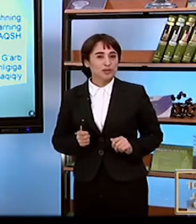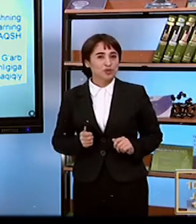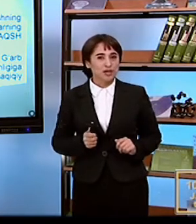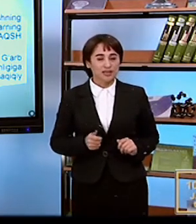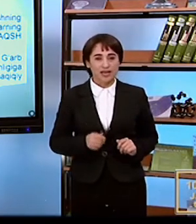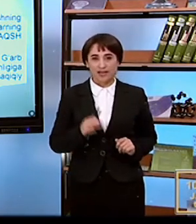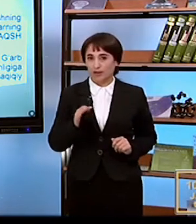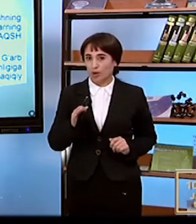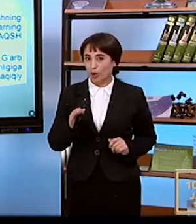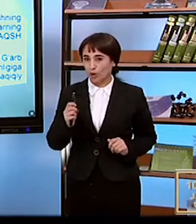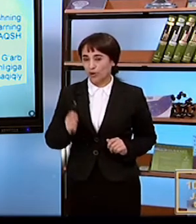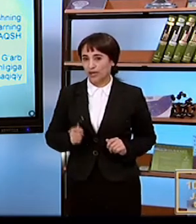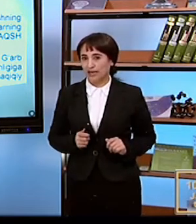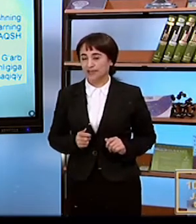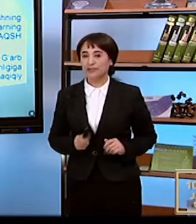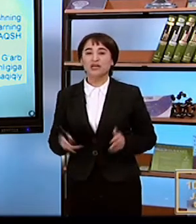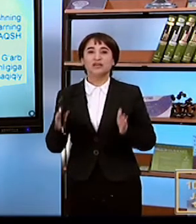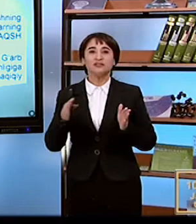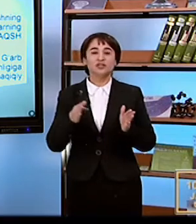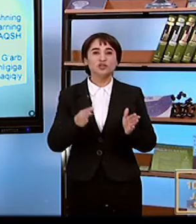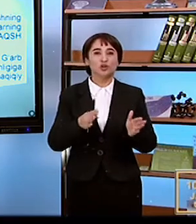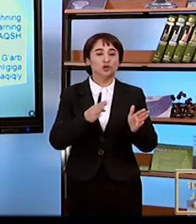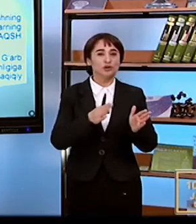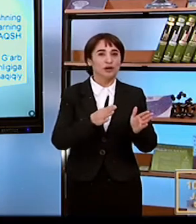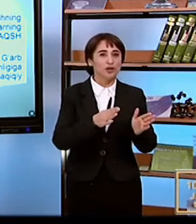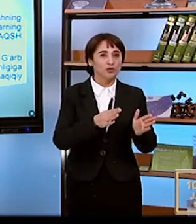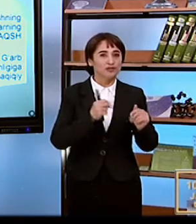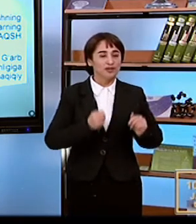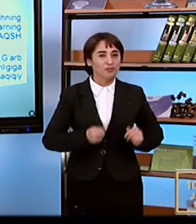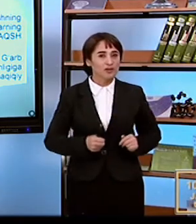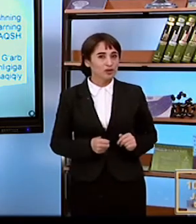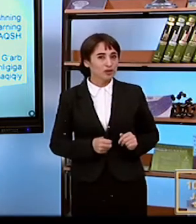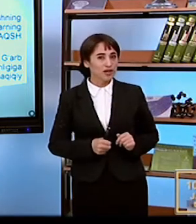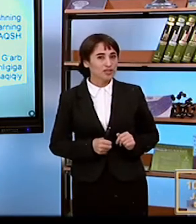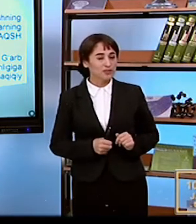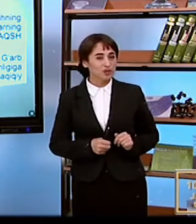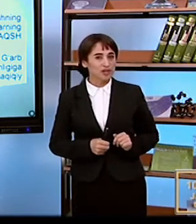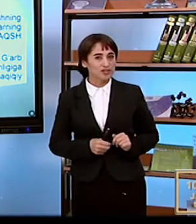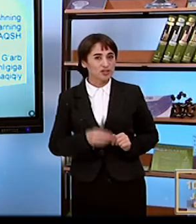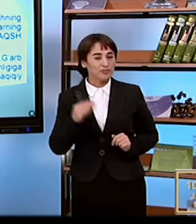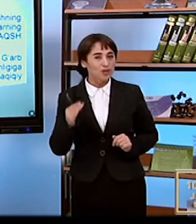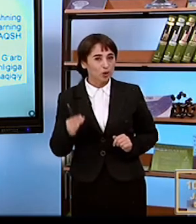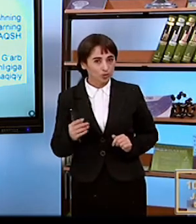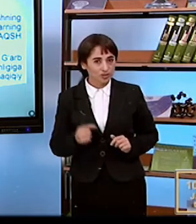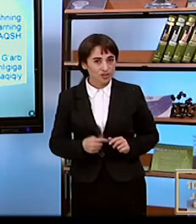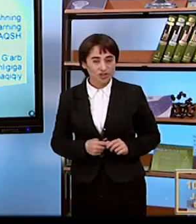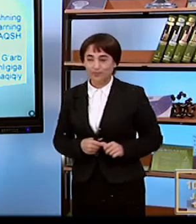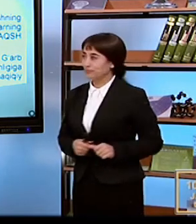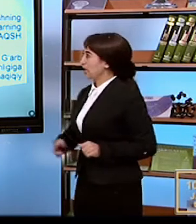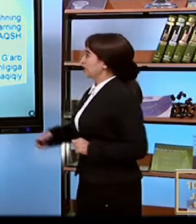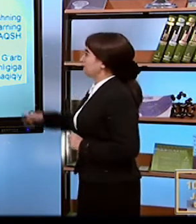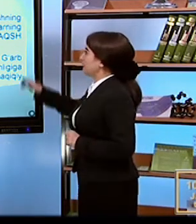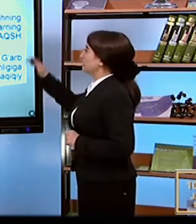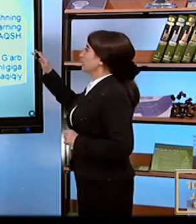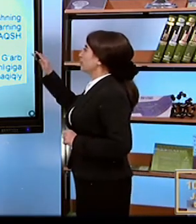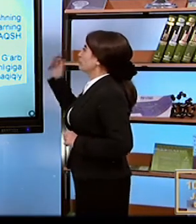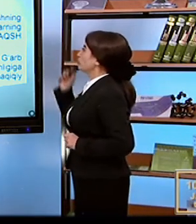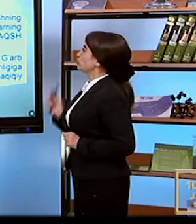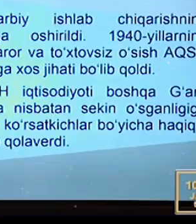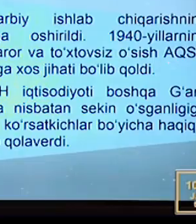mahsulot ishlab chiqaradigan korxonalarni tinch hayotdagi mahsulotlar ishlab chiqarishga o'tilishi.